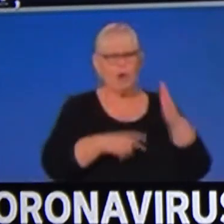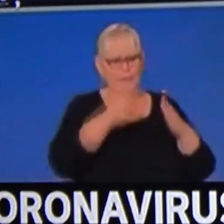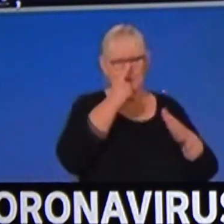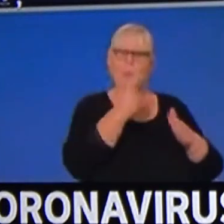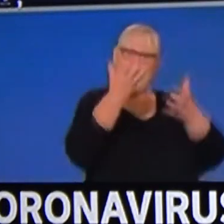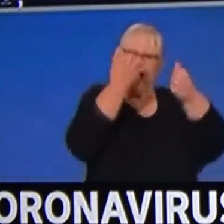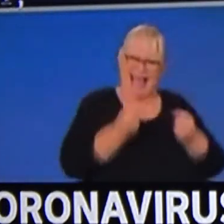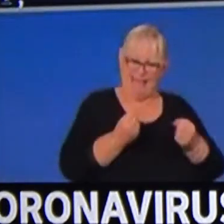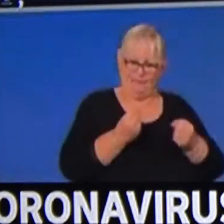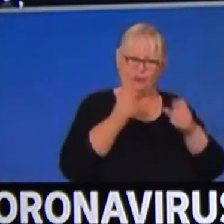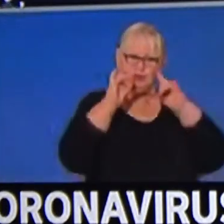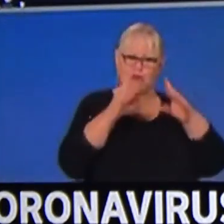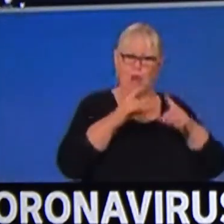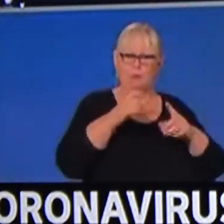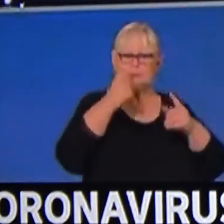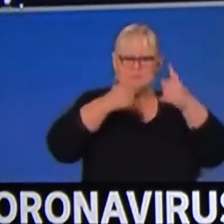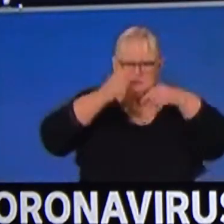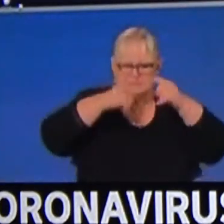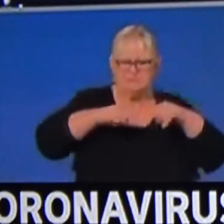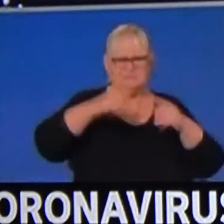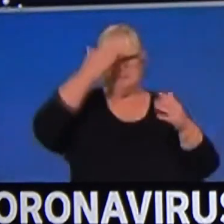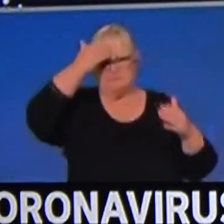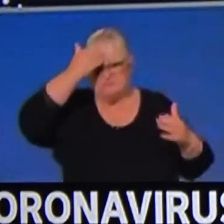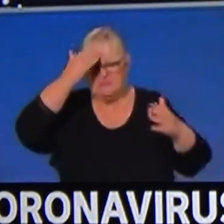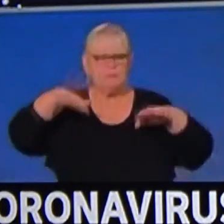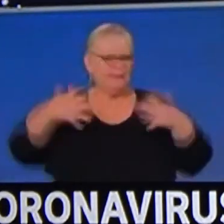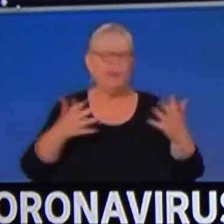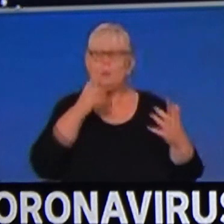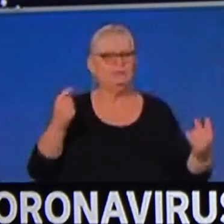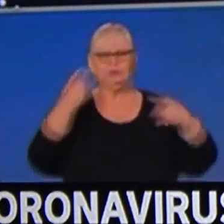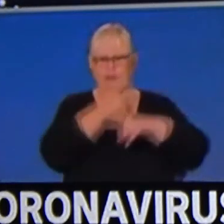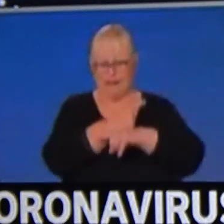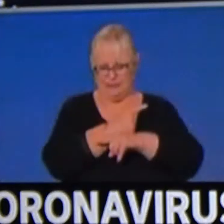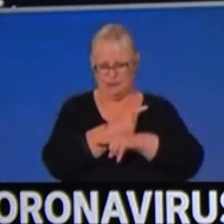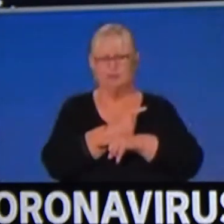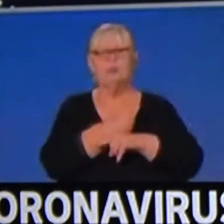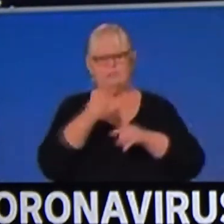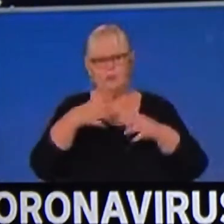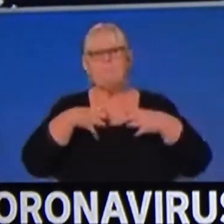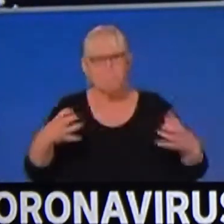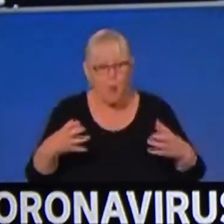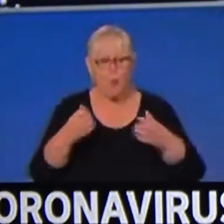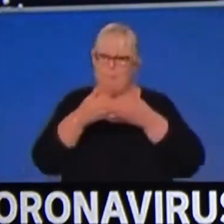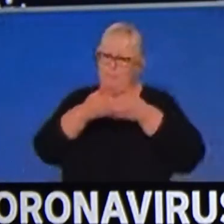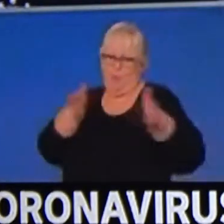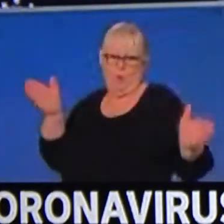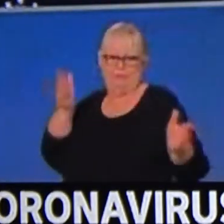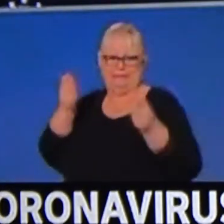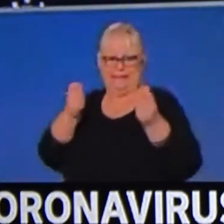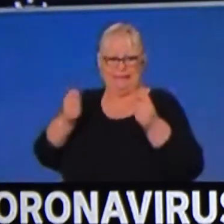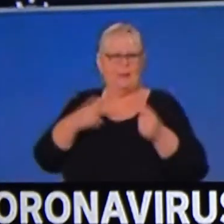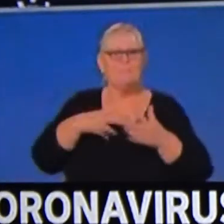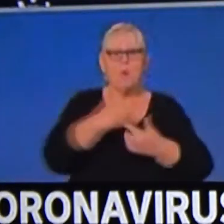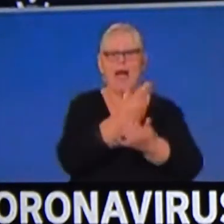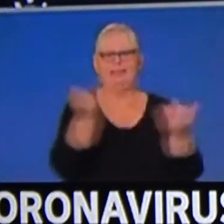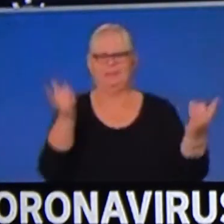symptomatic. If we are to move to a different phase when it comes to the restrictions, we need an even broader testing regime than